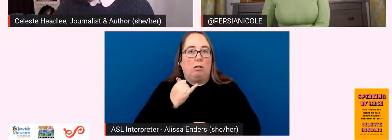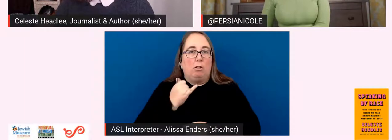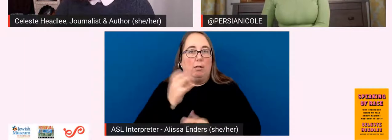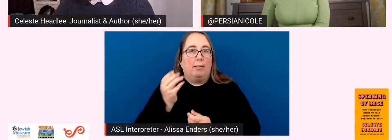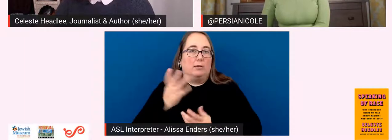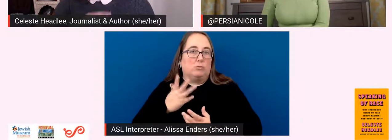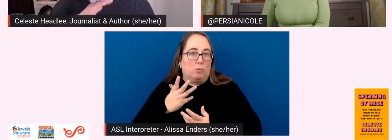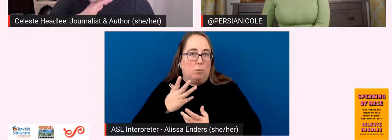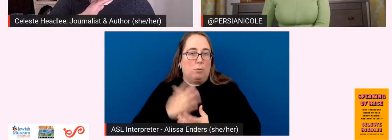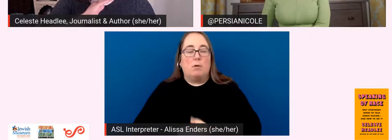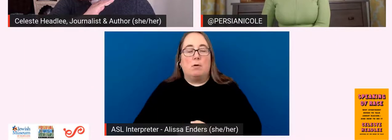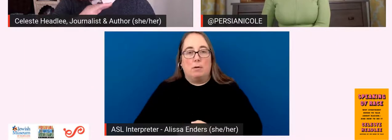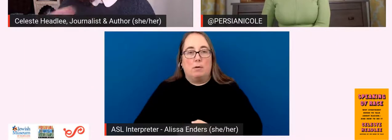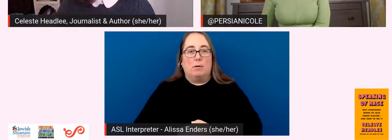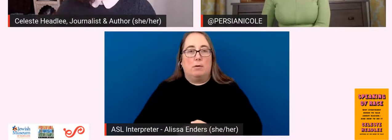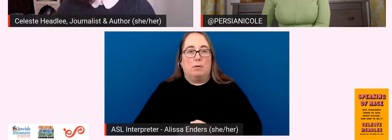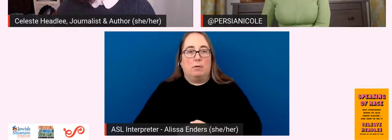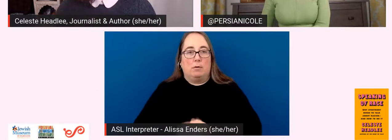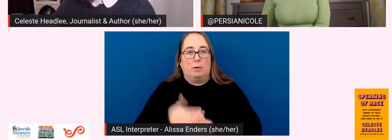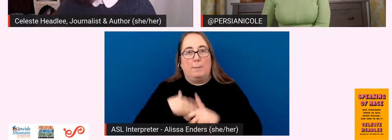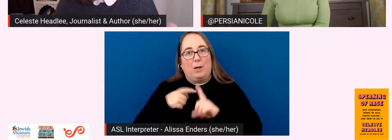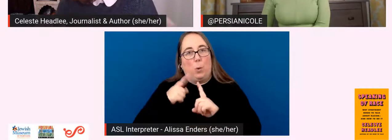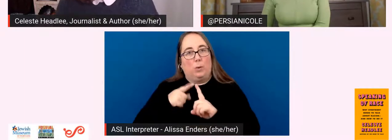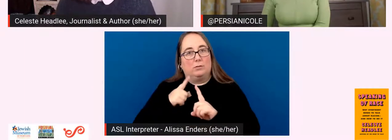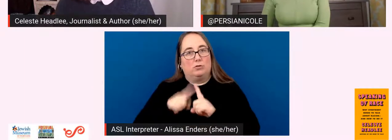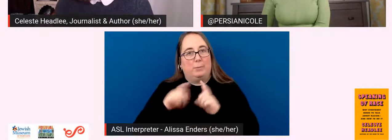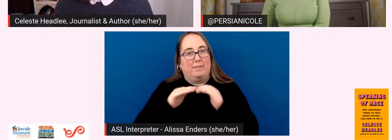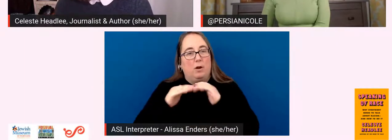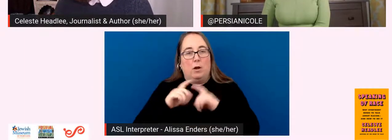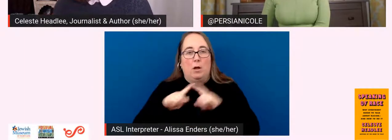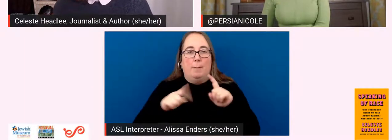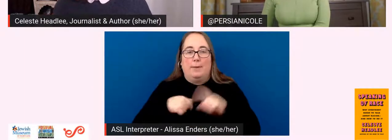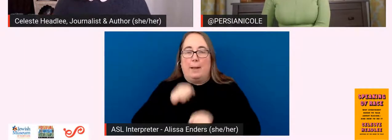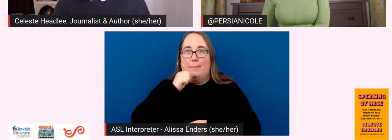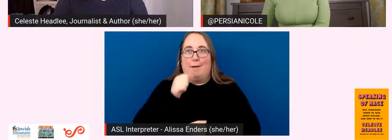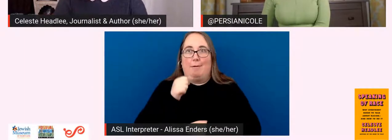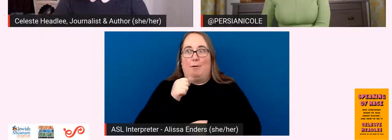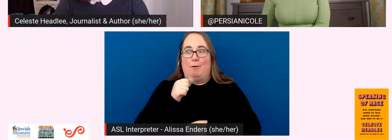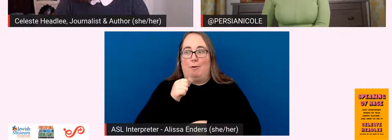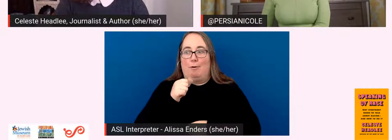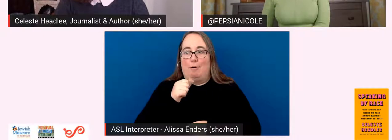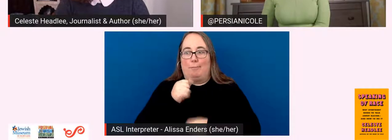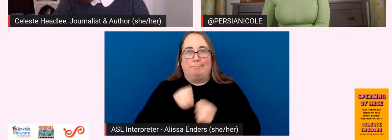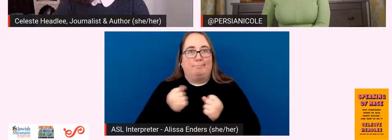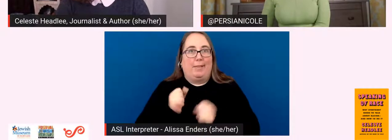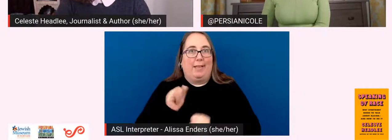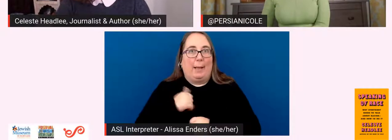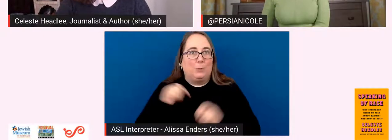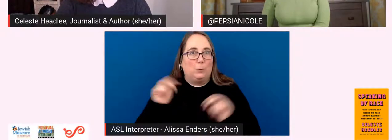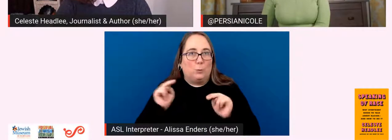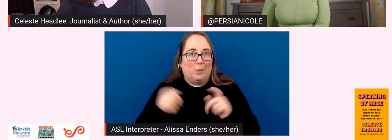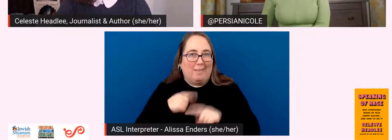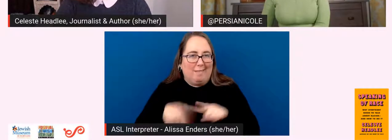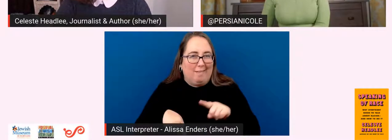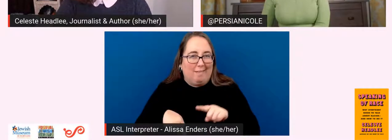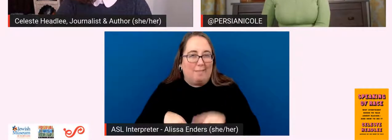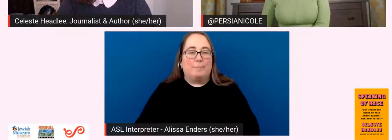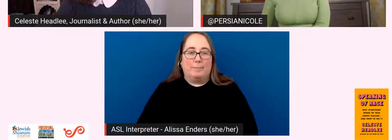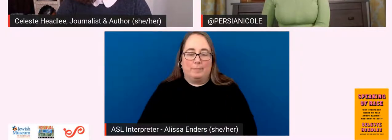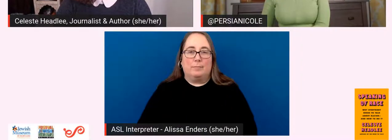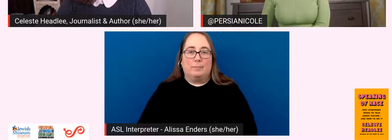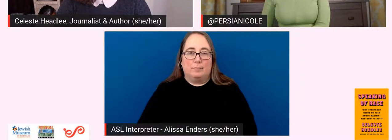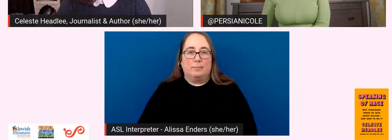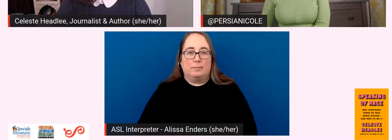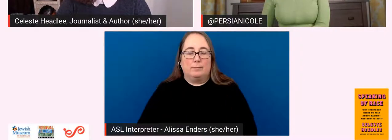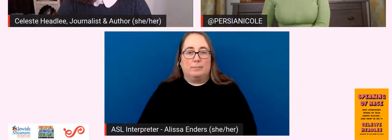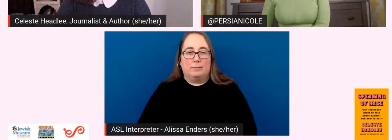know. Mm-hmm. You know, my goal is to be fair, but I'm not going to pretend that I don't have a point of view on this.